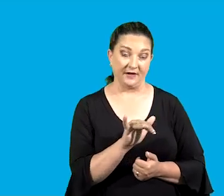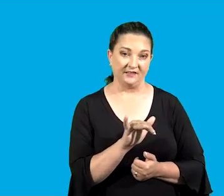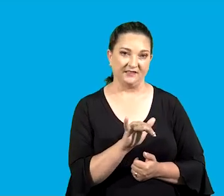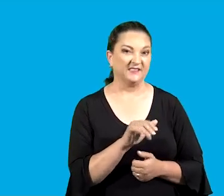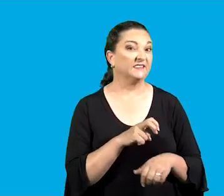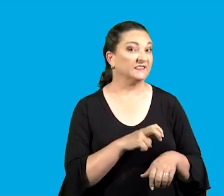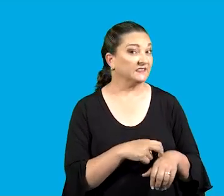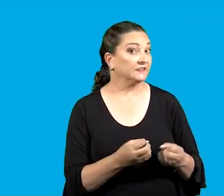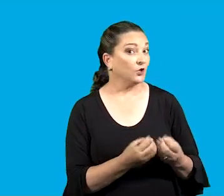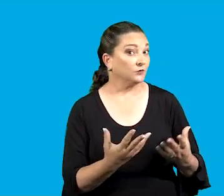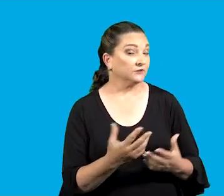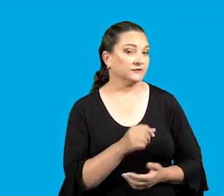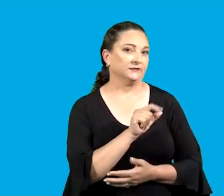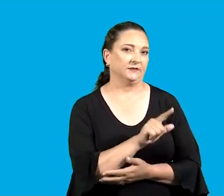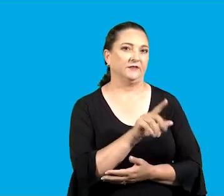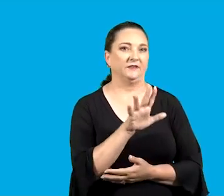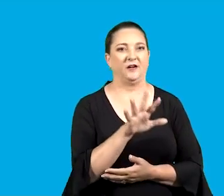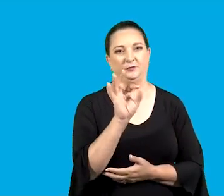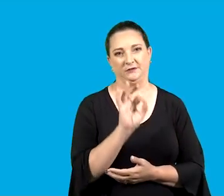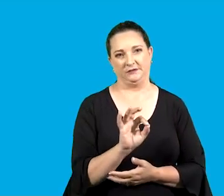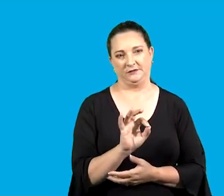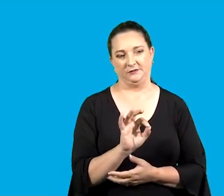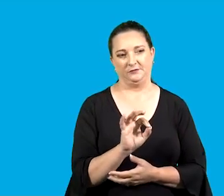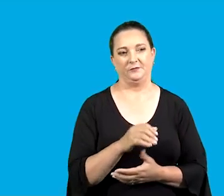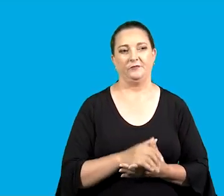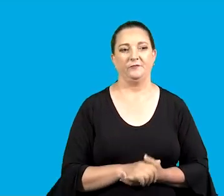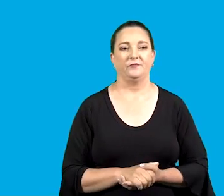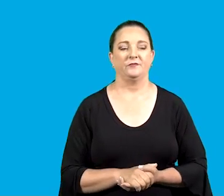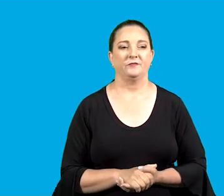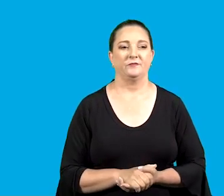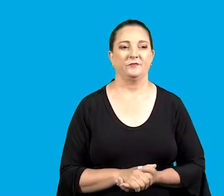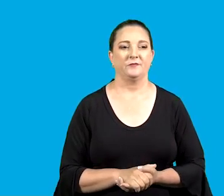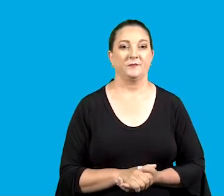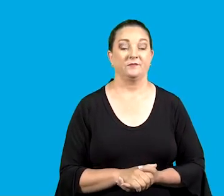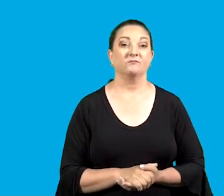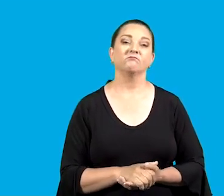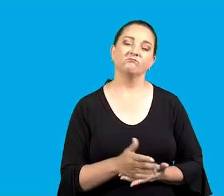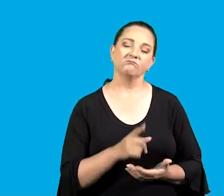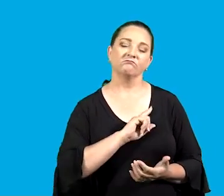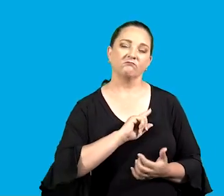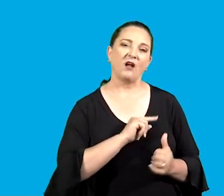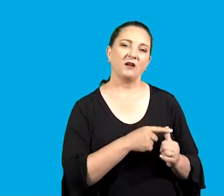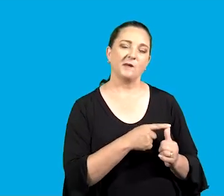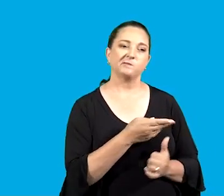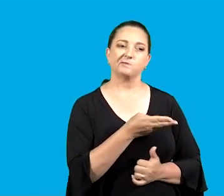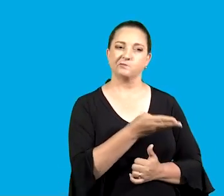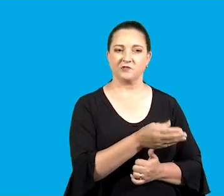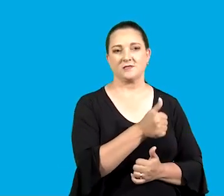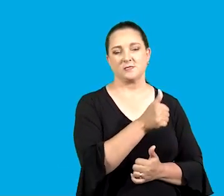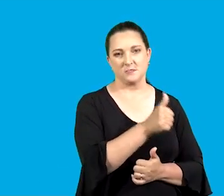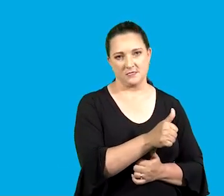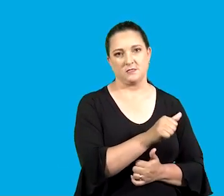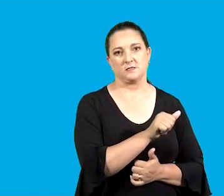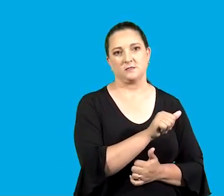get 75%. And 75% there is 6 million. So here I